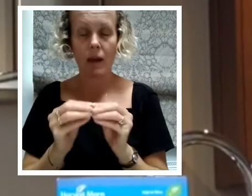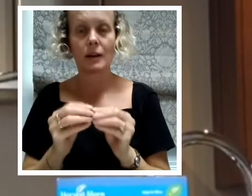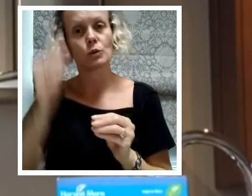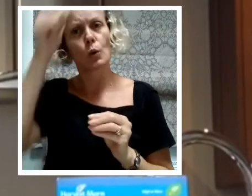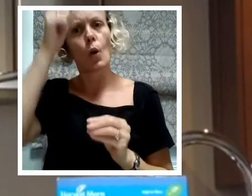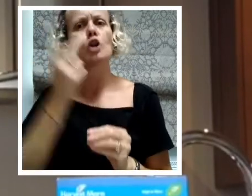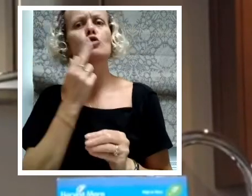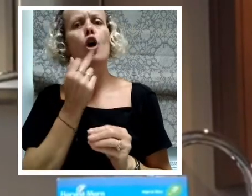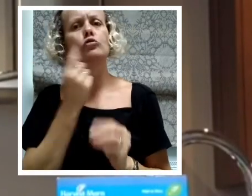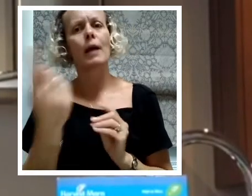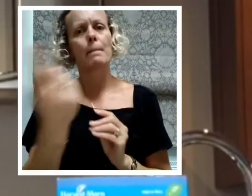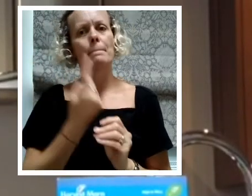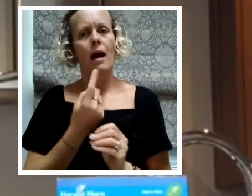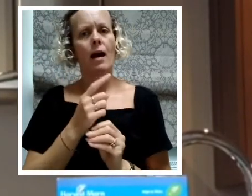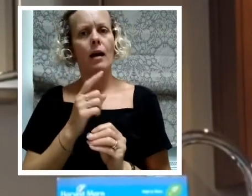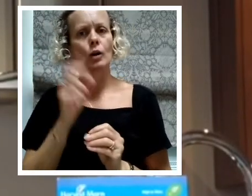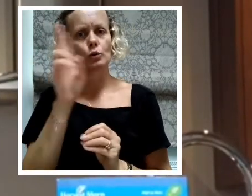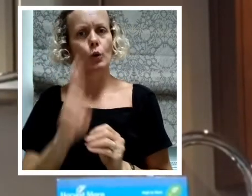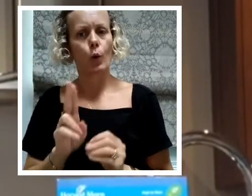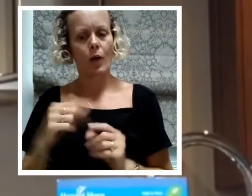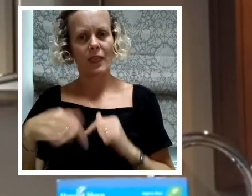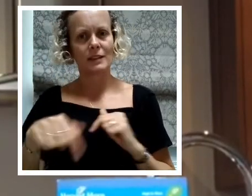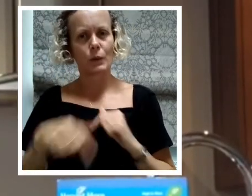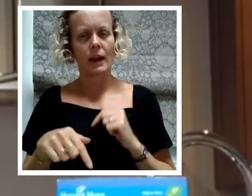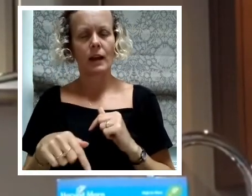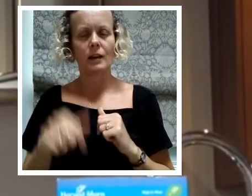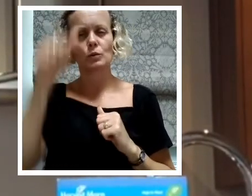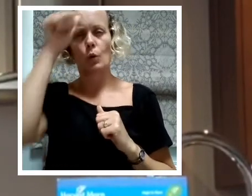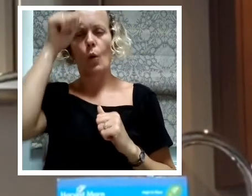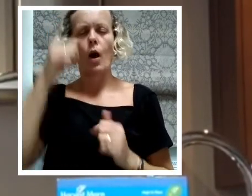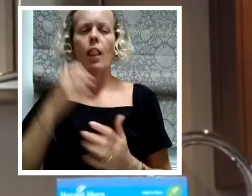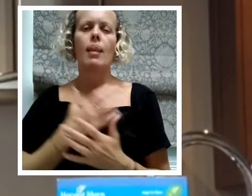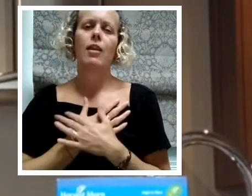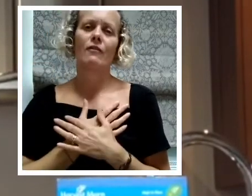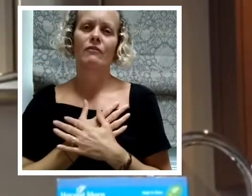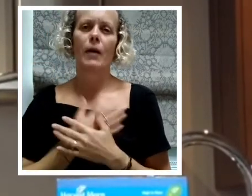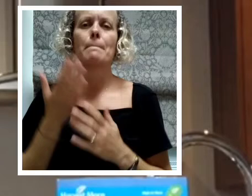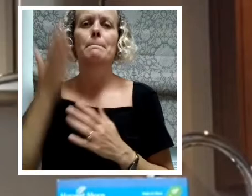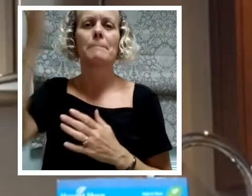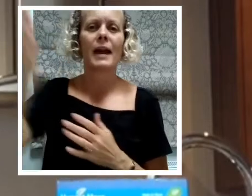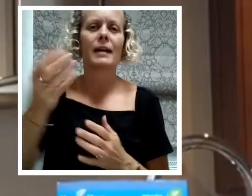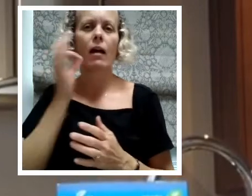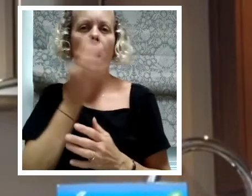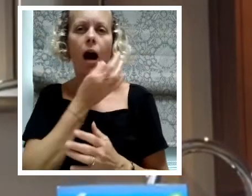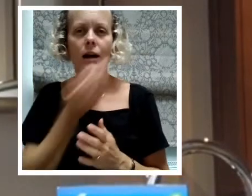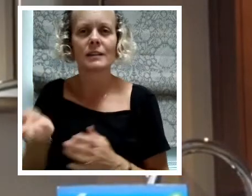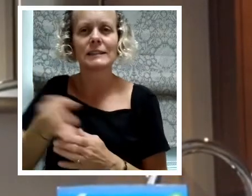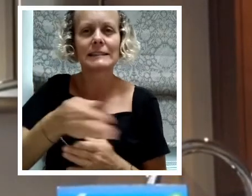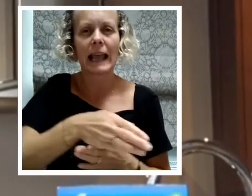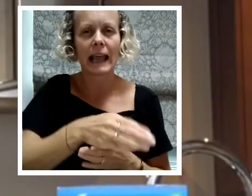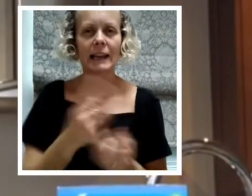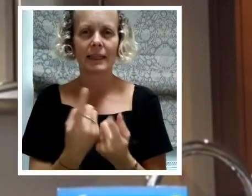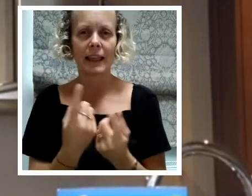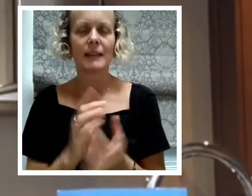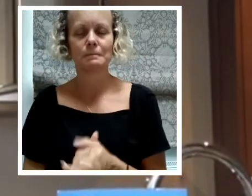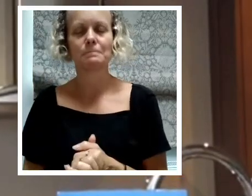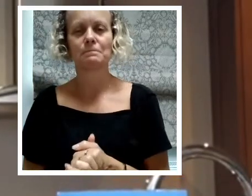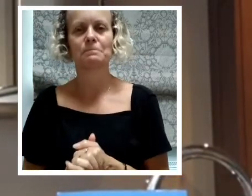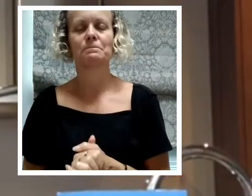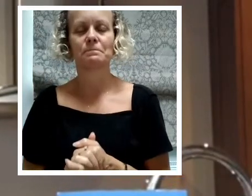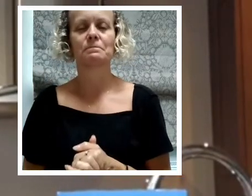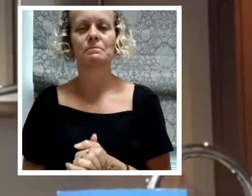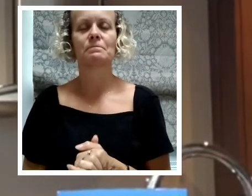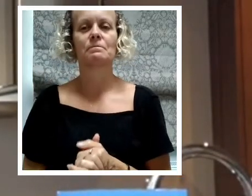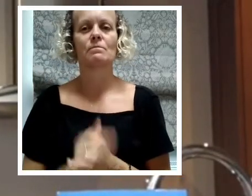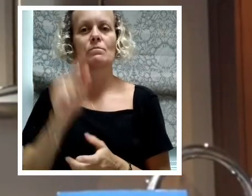to Gilesgate this week, and I've heard they've had an absolutely fabulous time. They've been over to the allotments and had lots and lots of fun. But anyway, if we